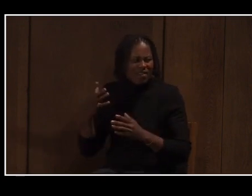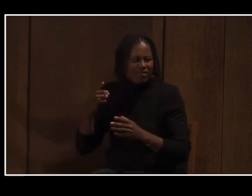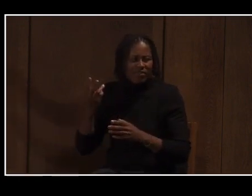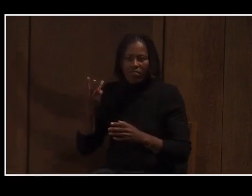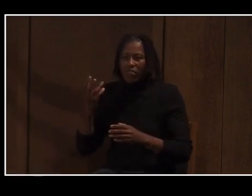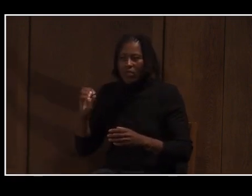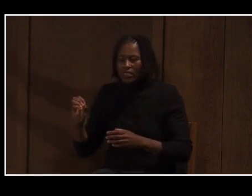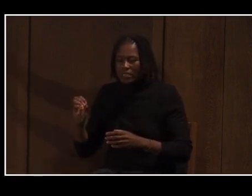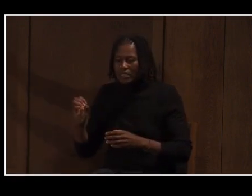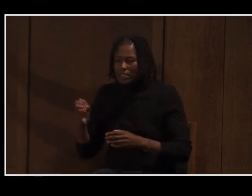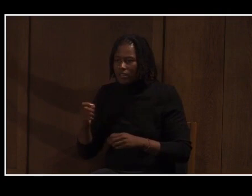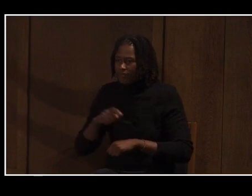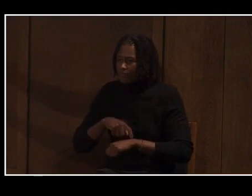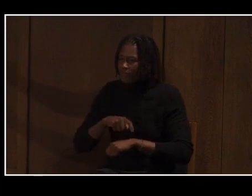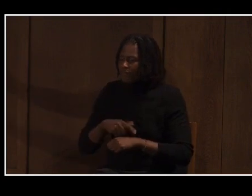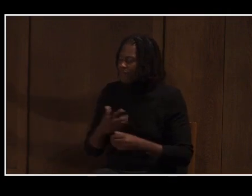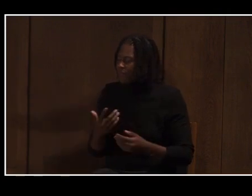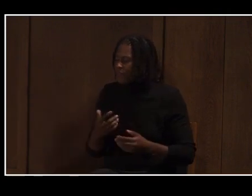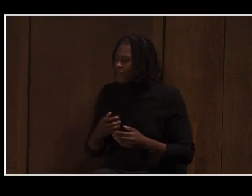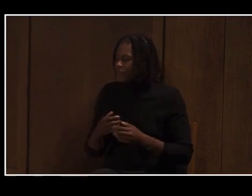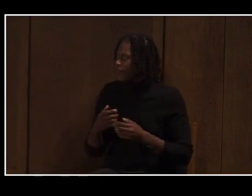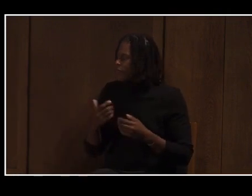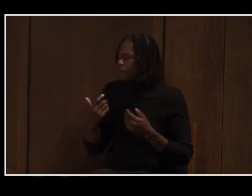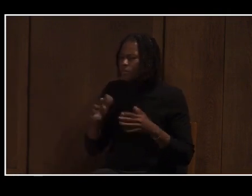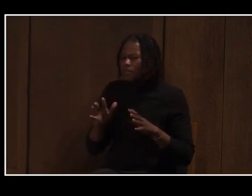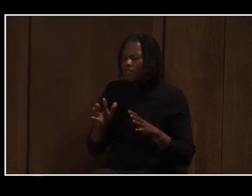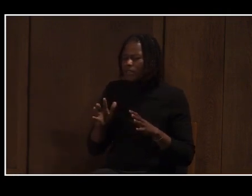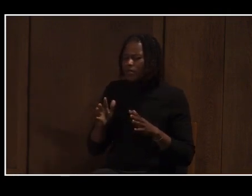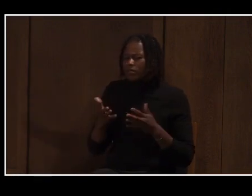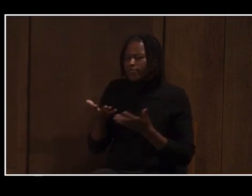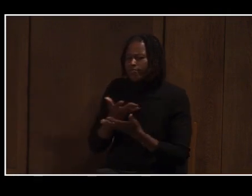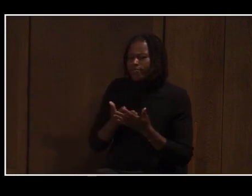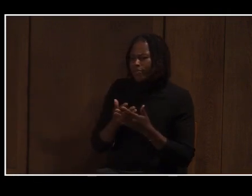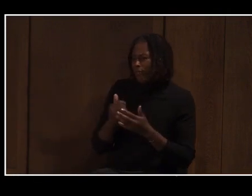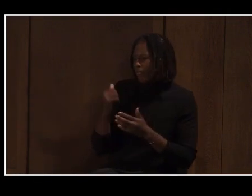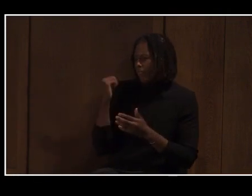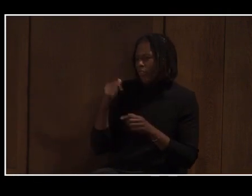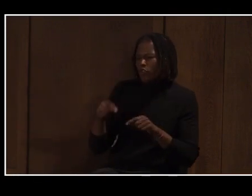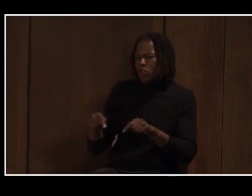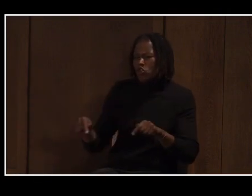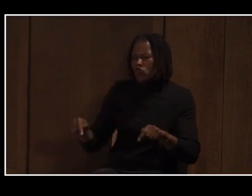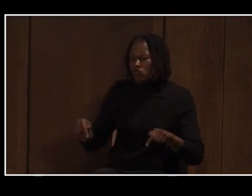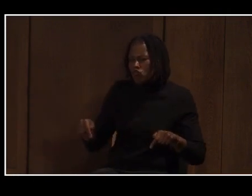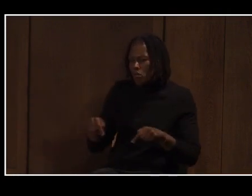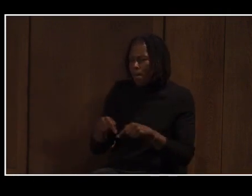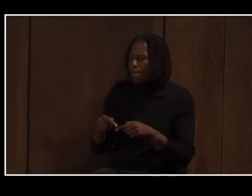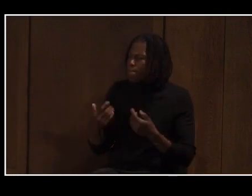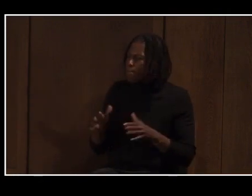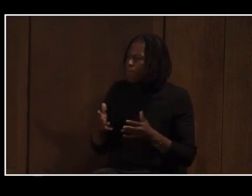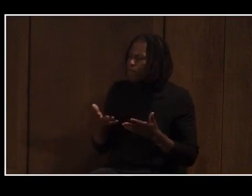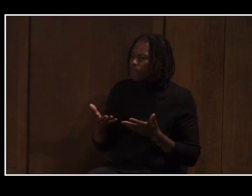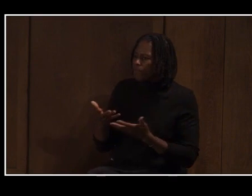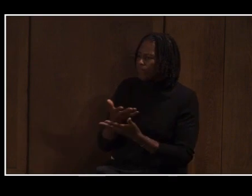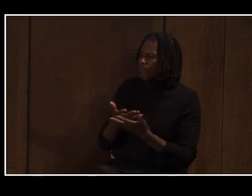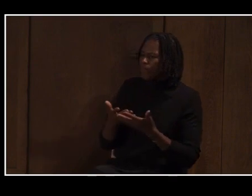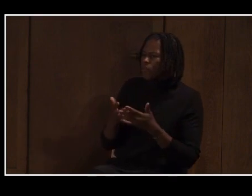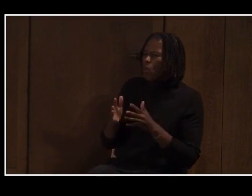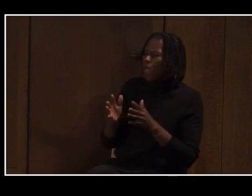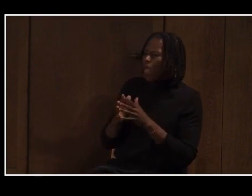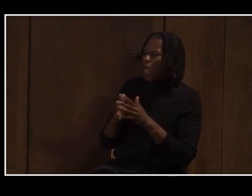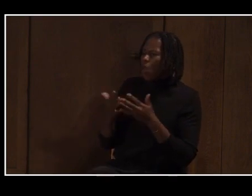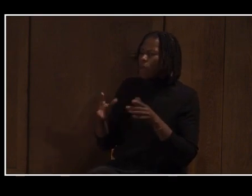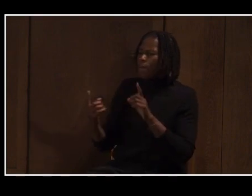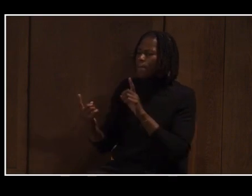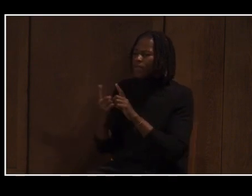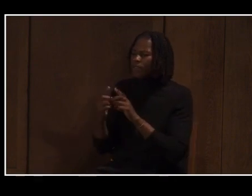did the conversation in the green room where we were kind of talking through not so much how we met Fazana and